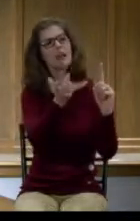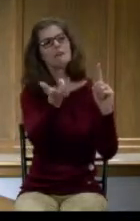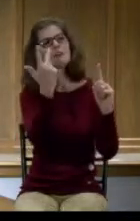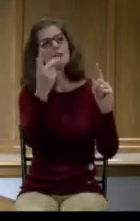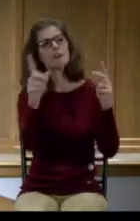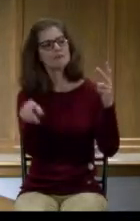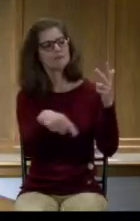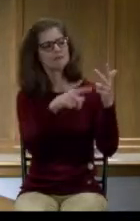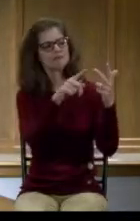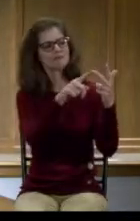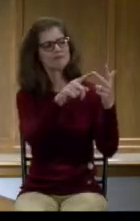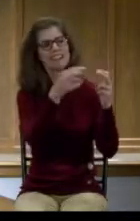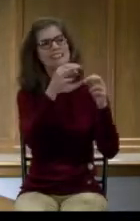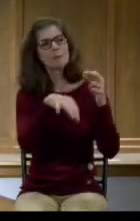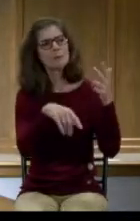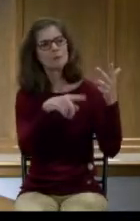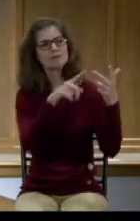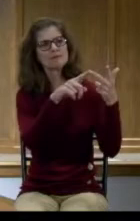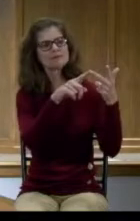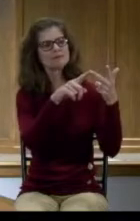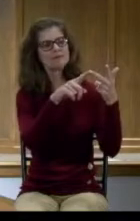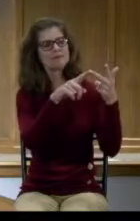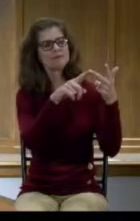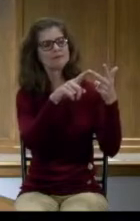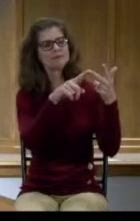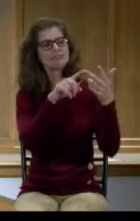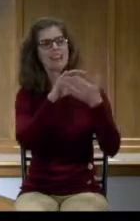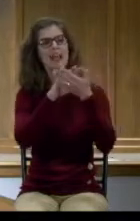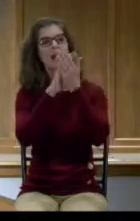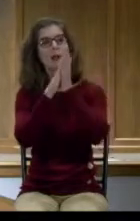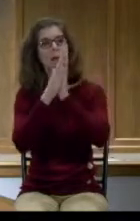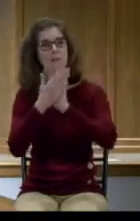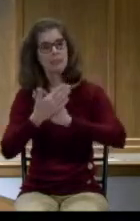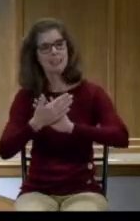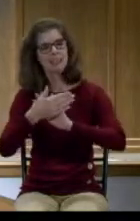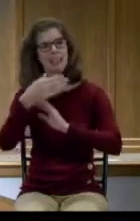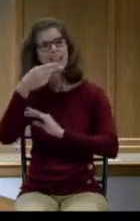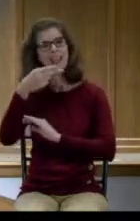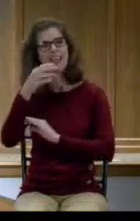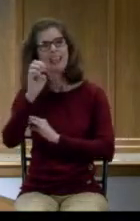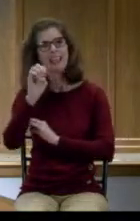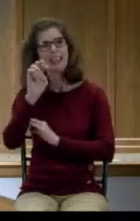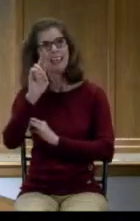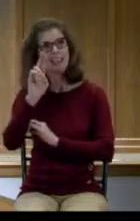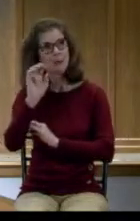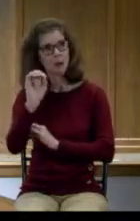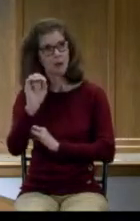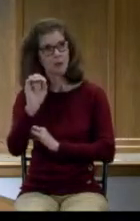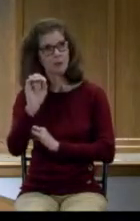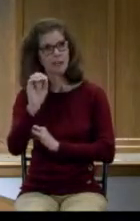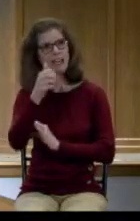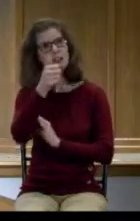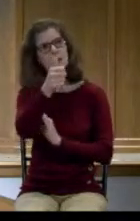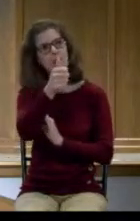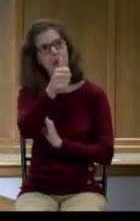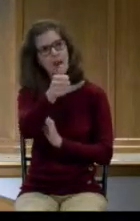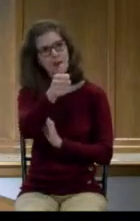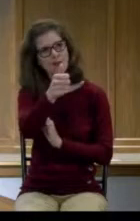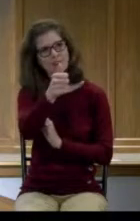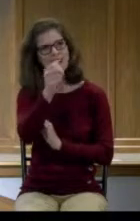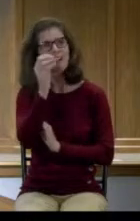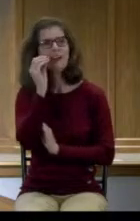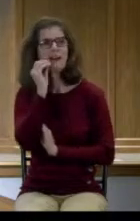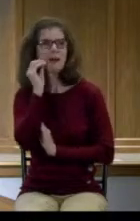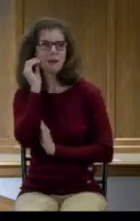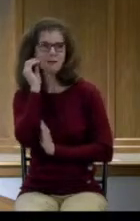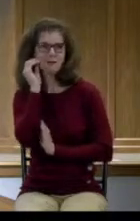simple. Be a hero in your own home. Be a hero in your own